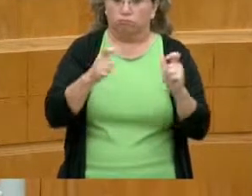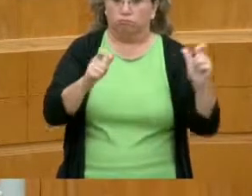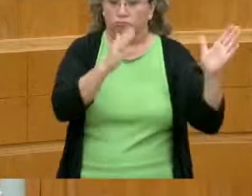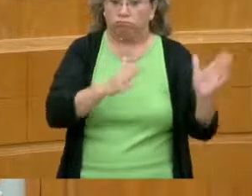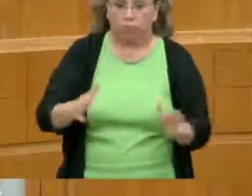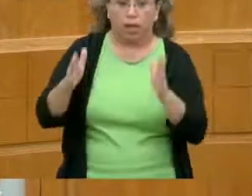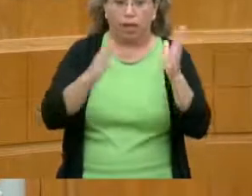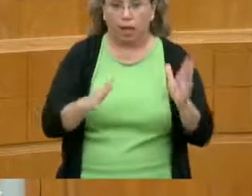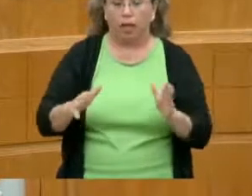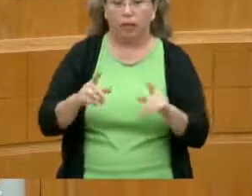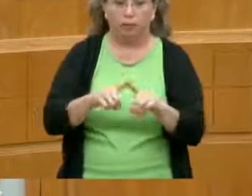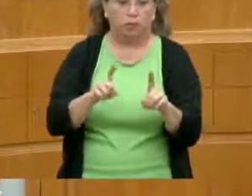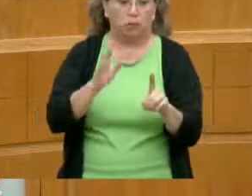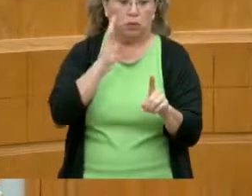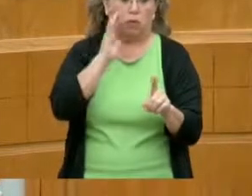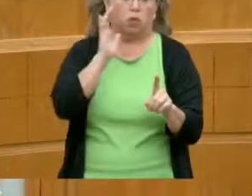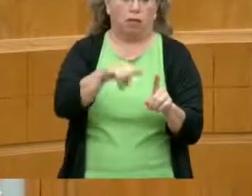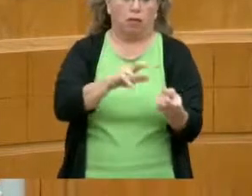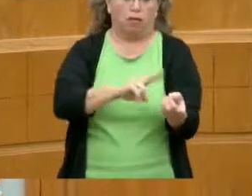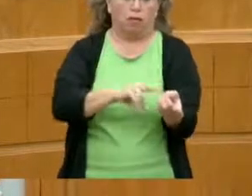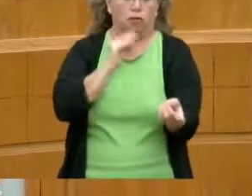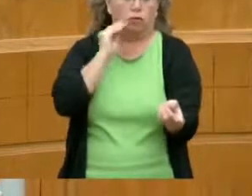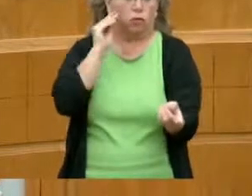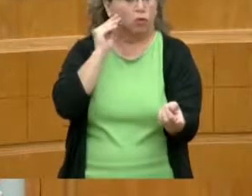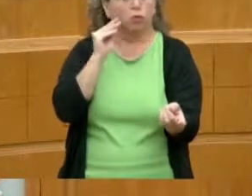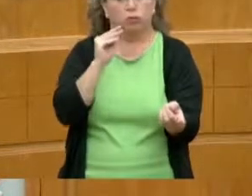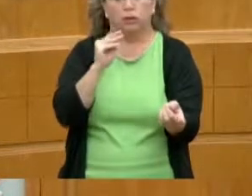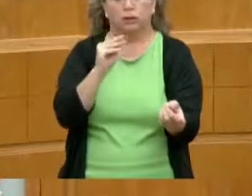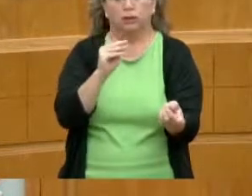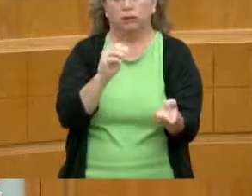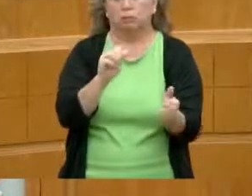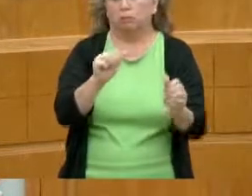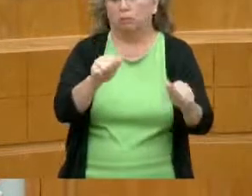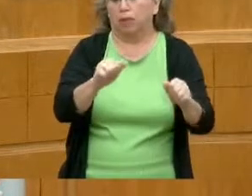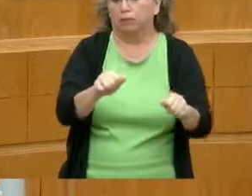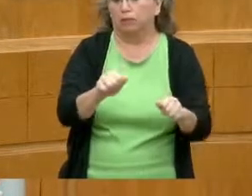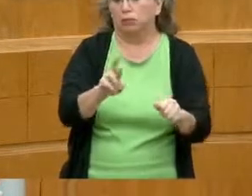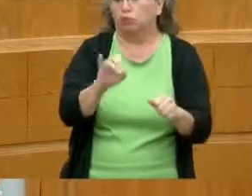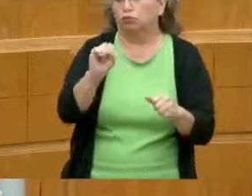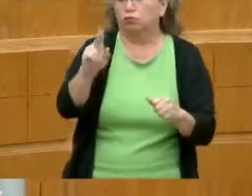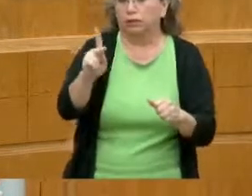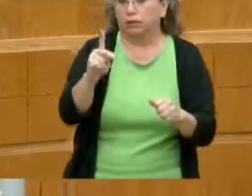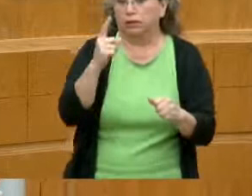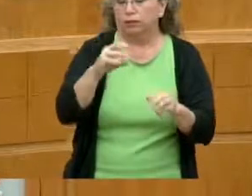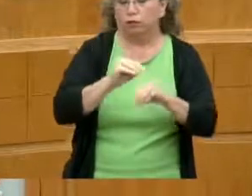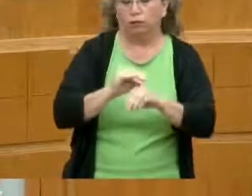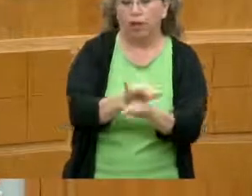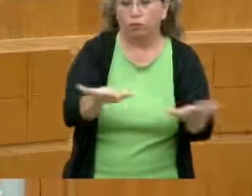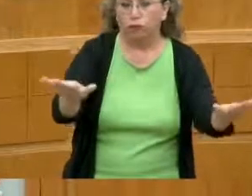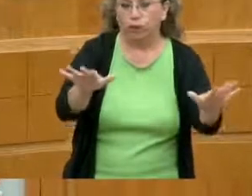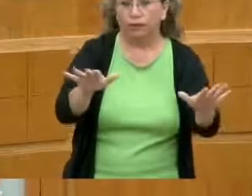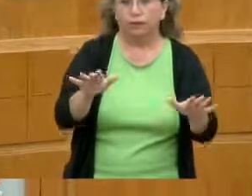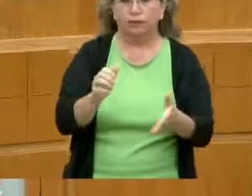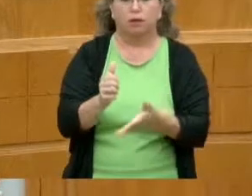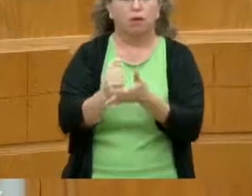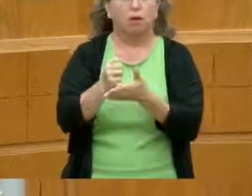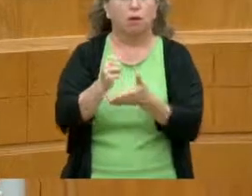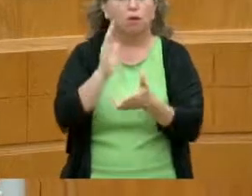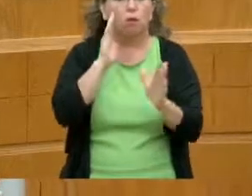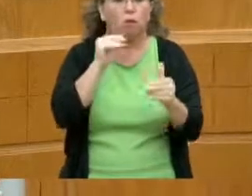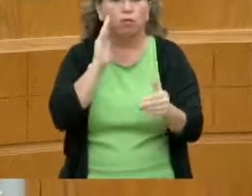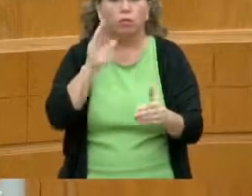nursing homes is a potential outbreak area, and so this will help give peace of mind for our community in terms